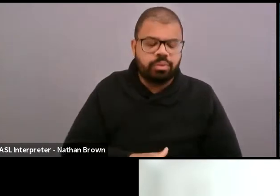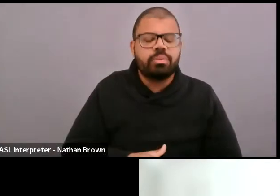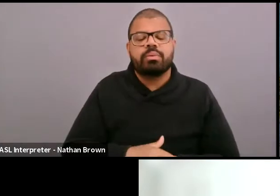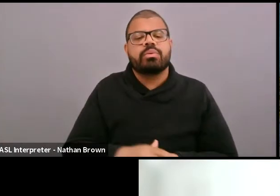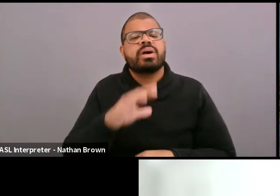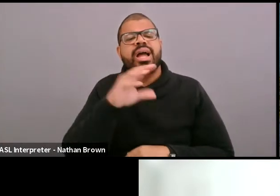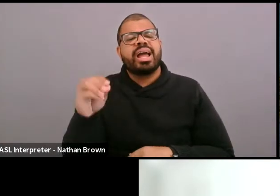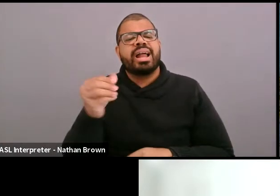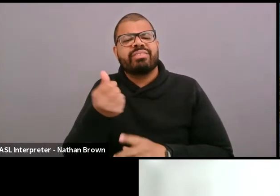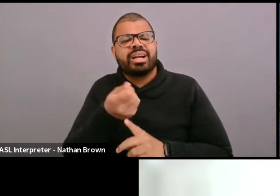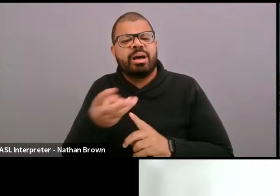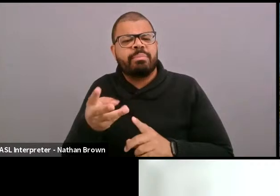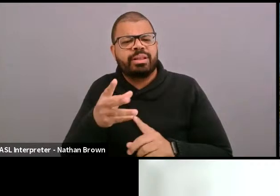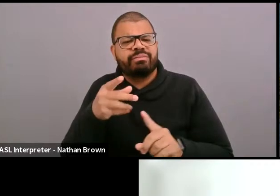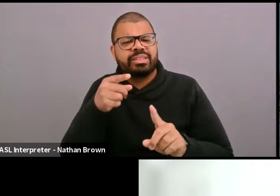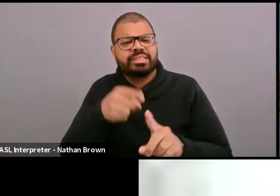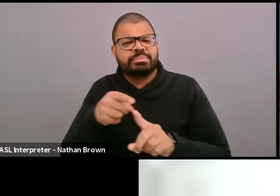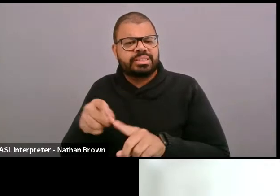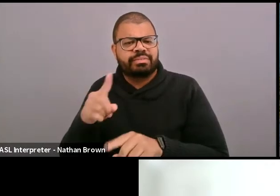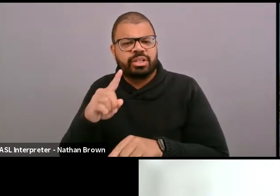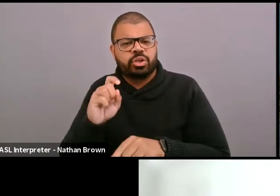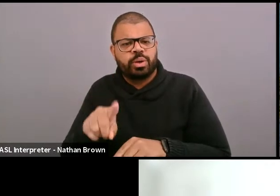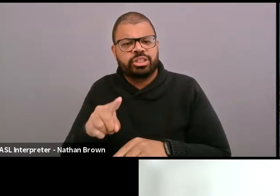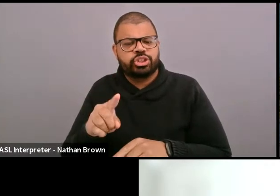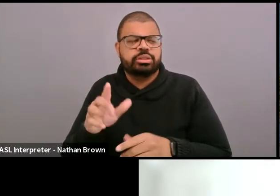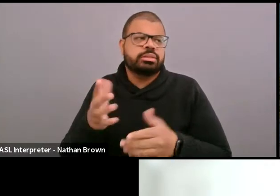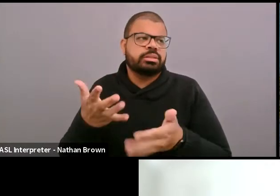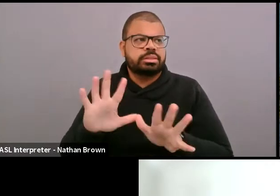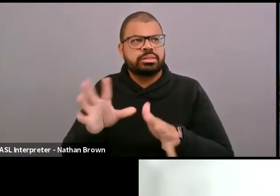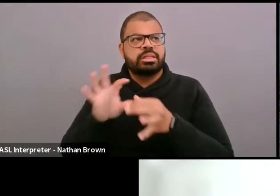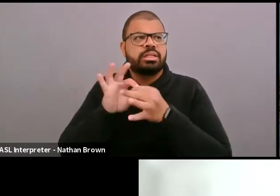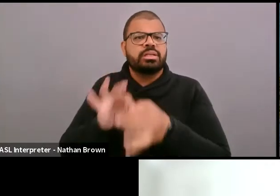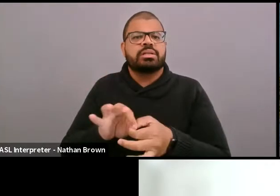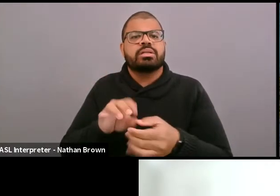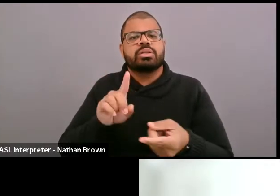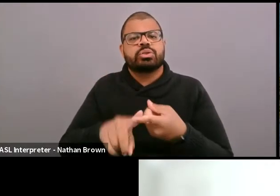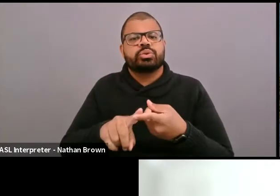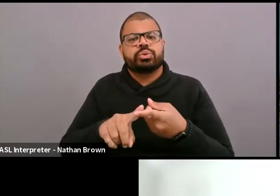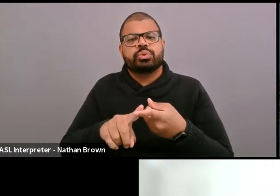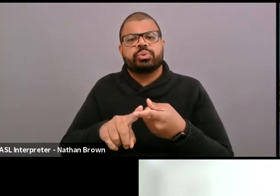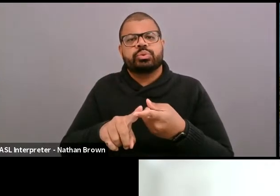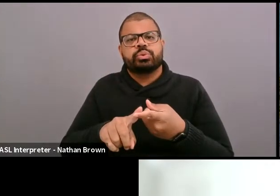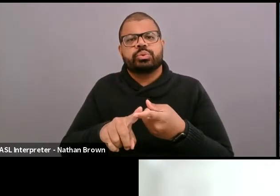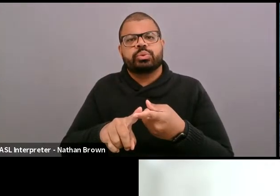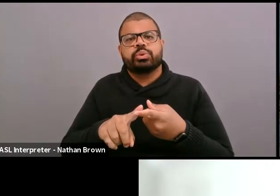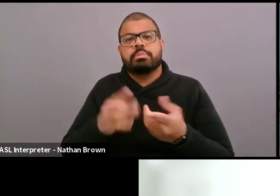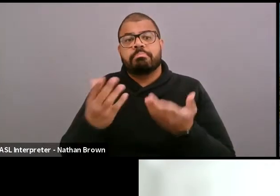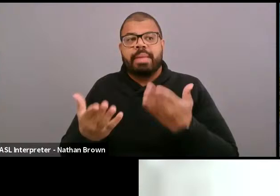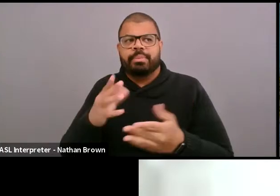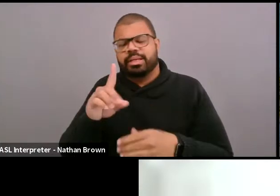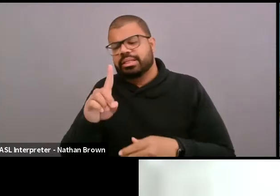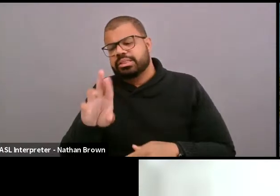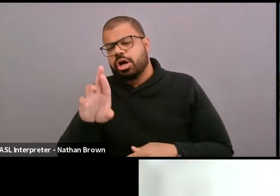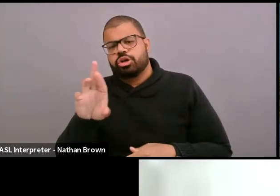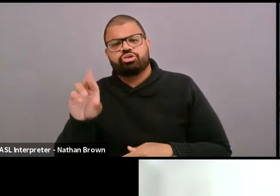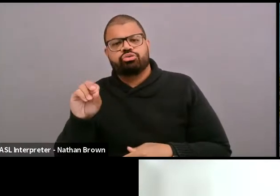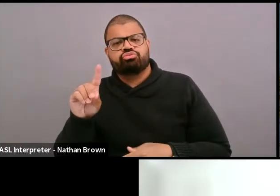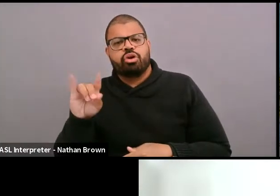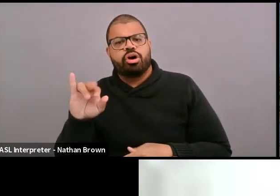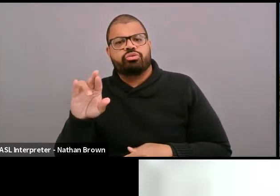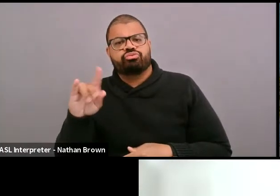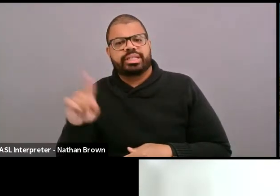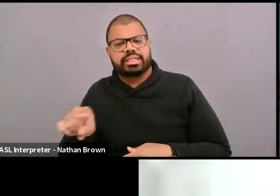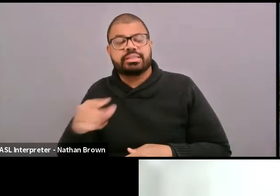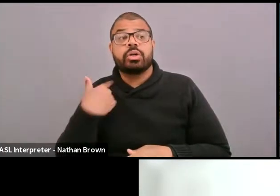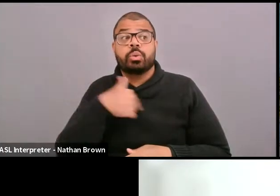couple of more specific questions, and probably relating to Dr. Rodriguez. And that is, we know